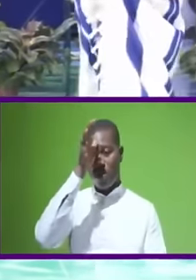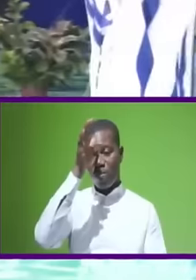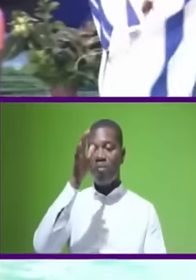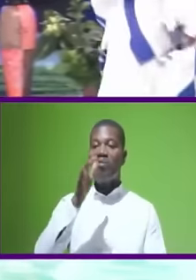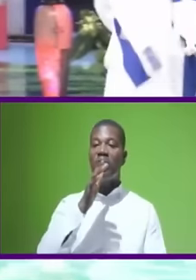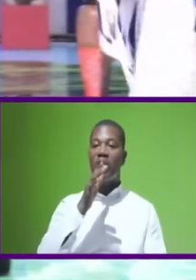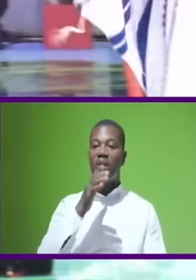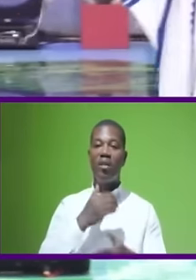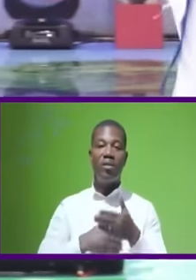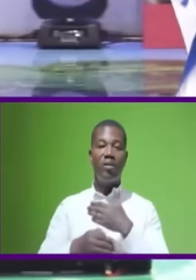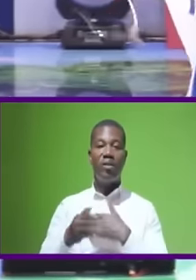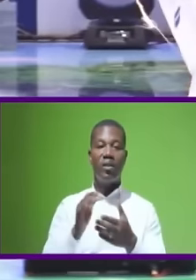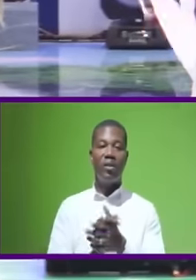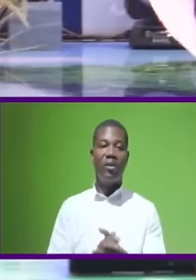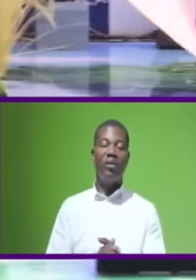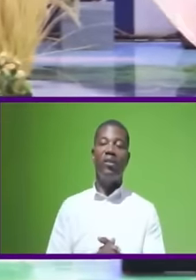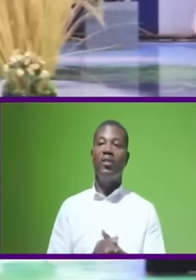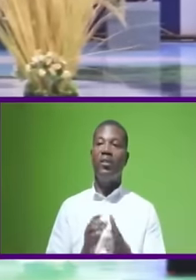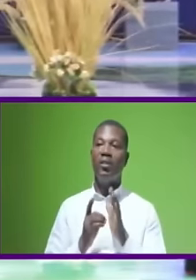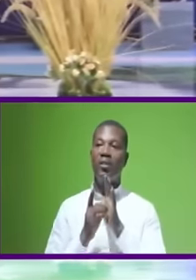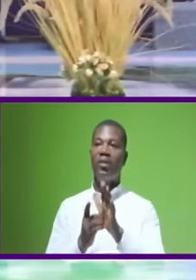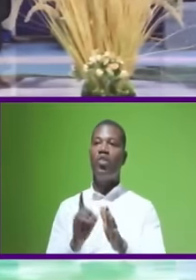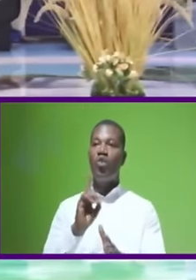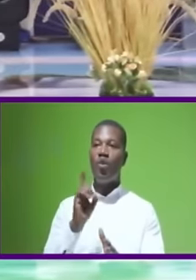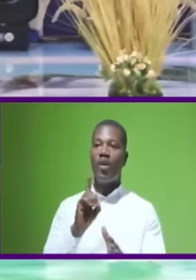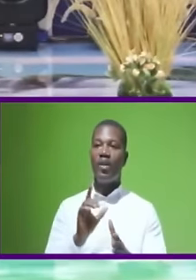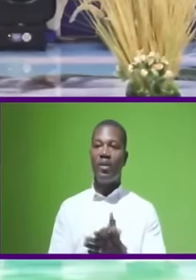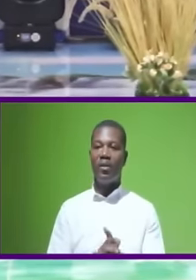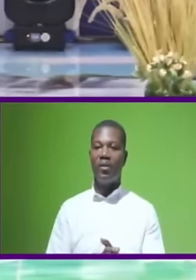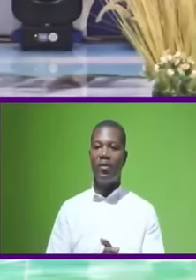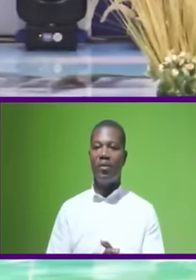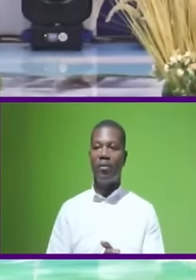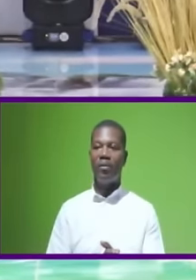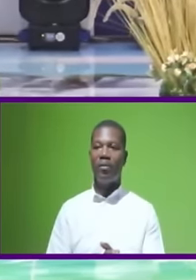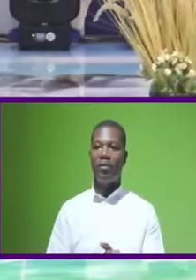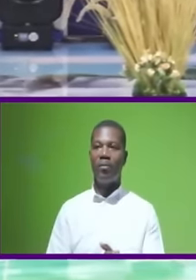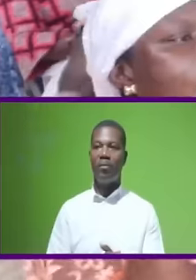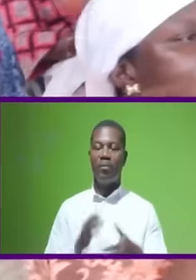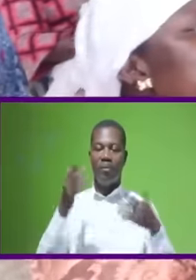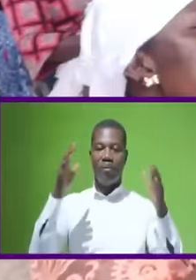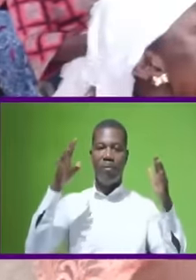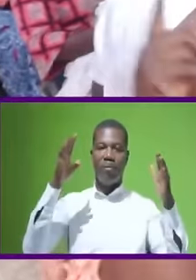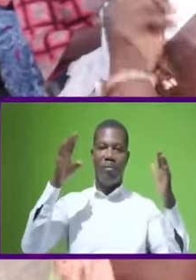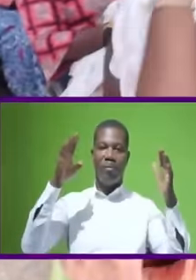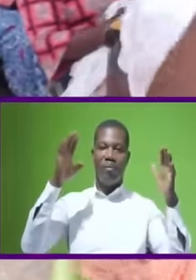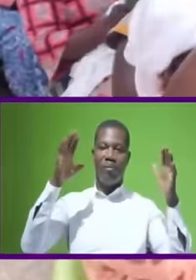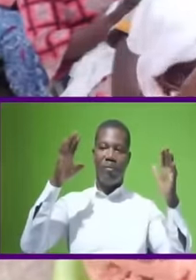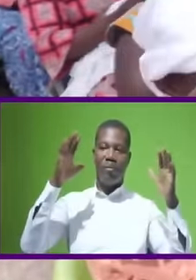Ahaya. What say at the natural? Ahaya. On some Cassiapa.